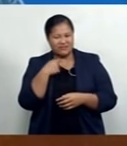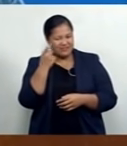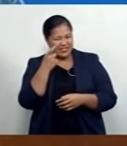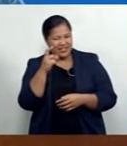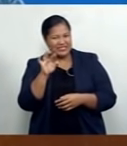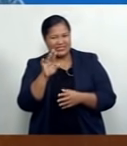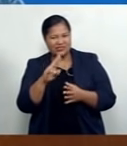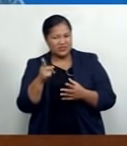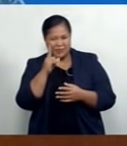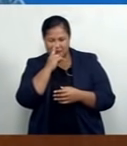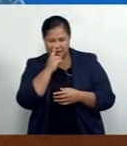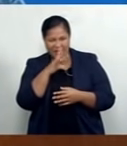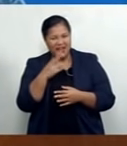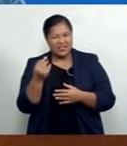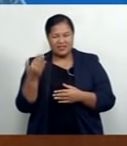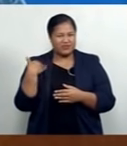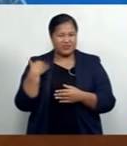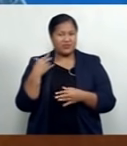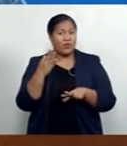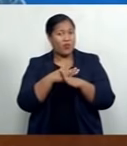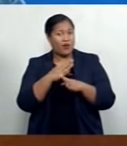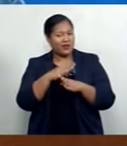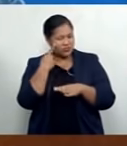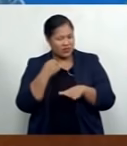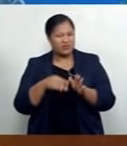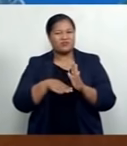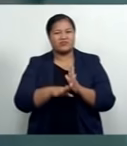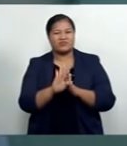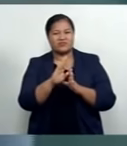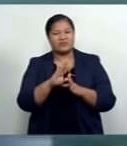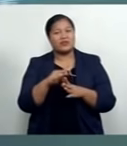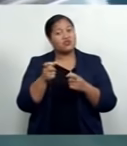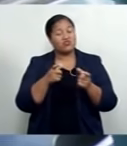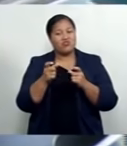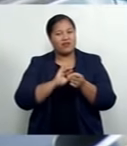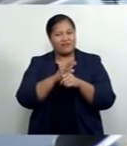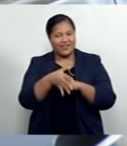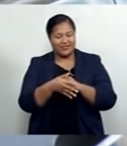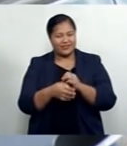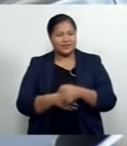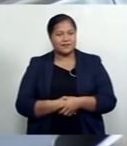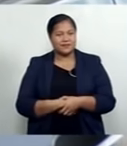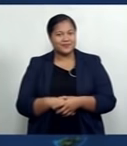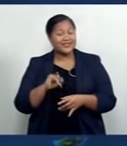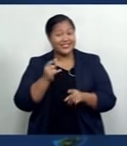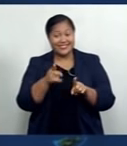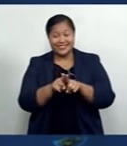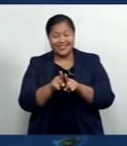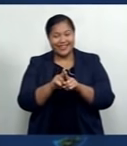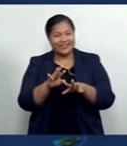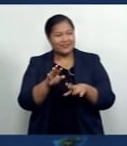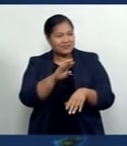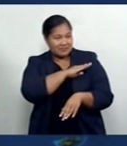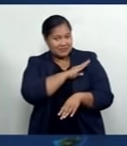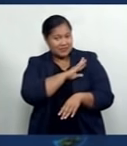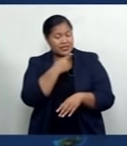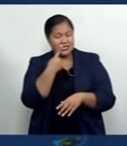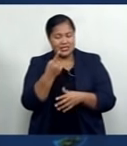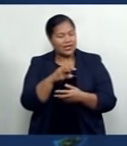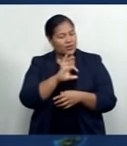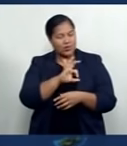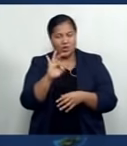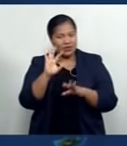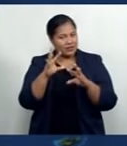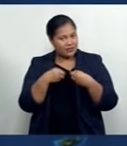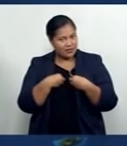few deter their work in getting Fiji back on track. Just like the Honourable Prime Minister has said, we know that's happened, but